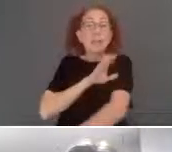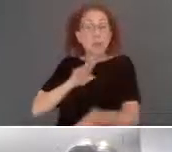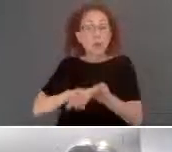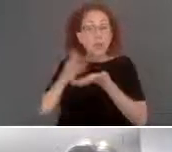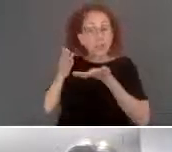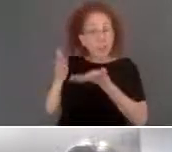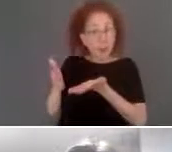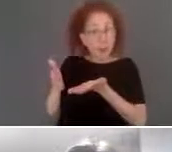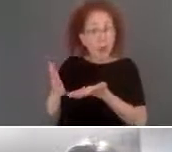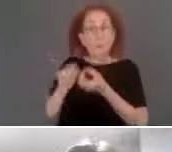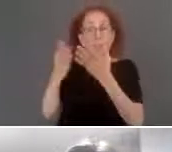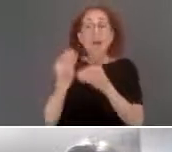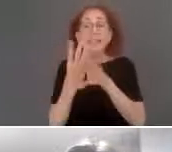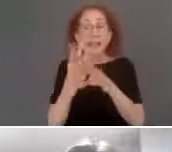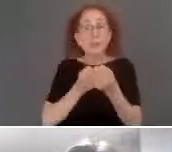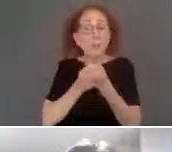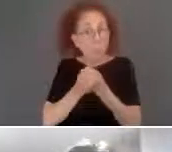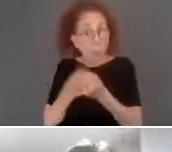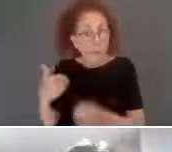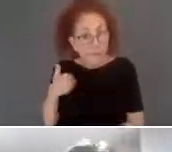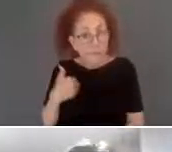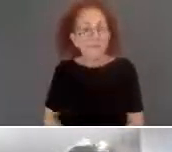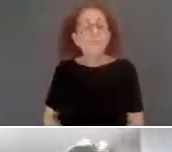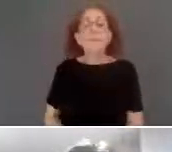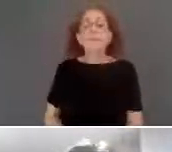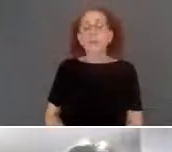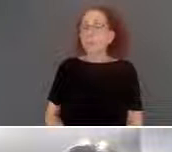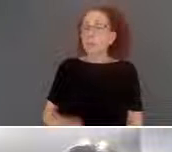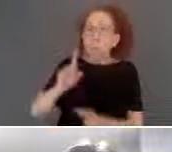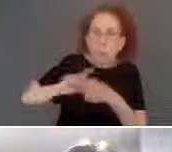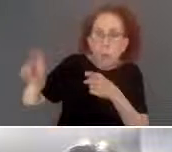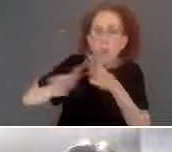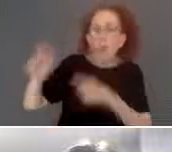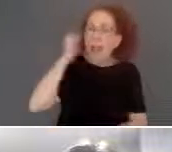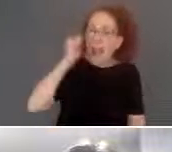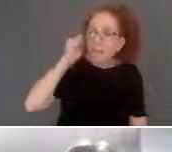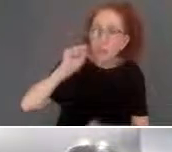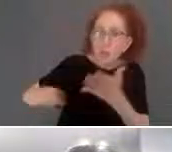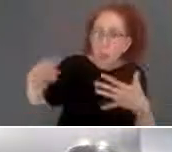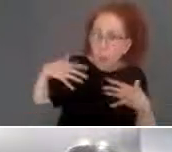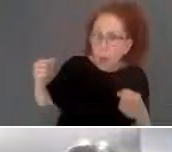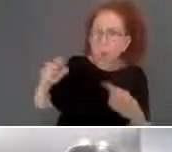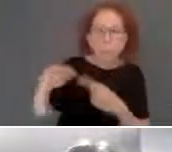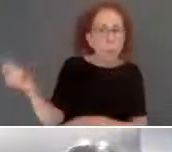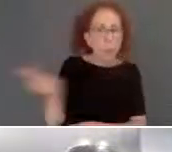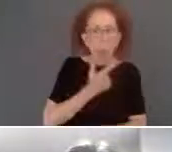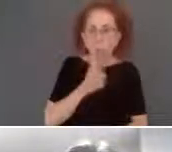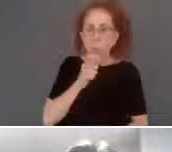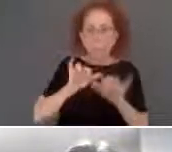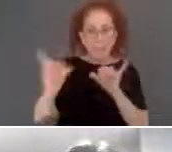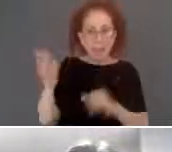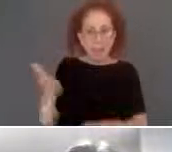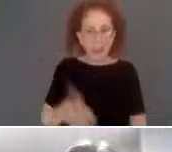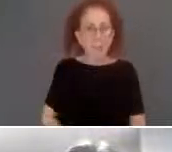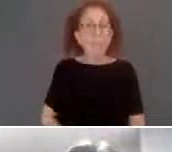that provide telehealth support through wellness calls every single day to our guests. And we also work